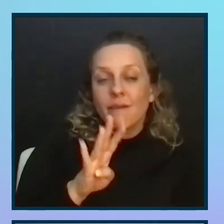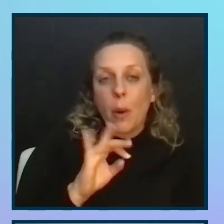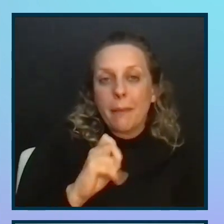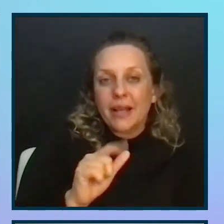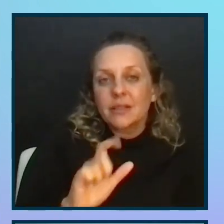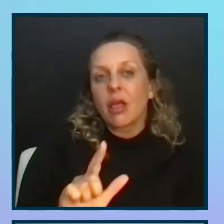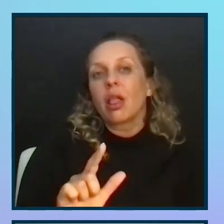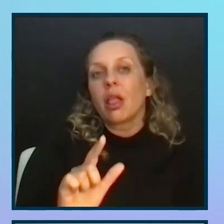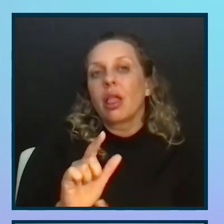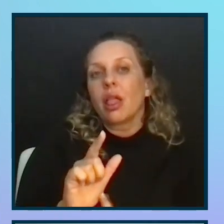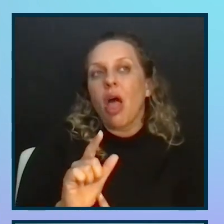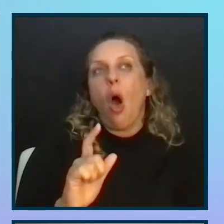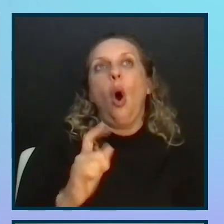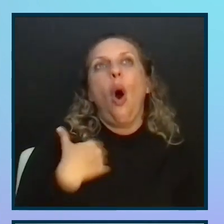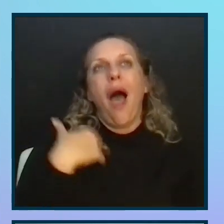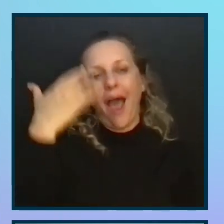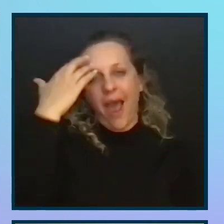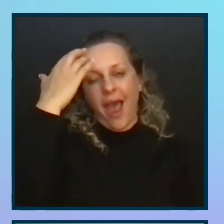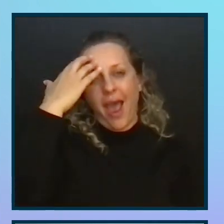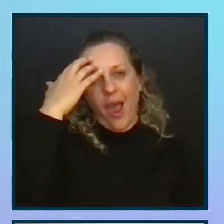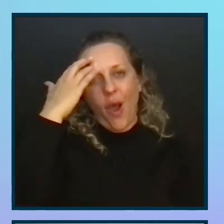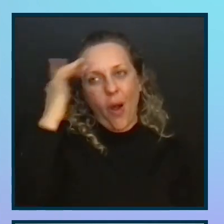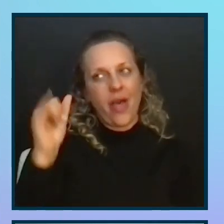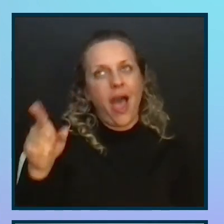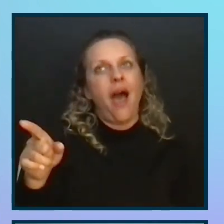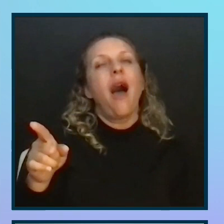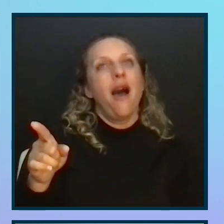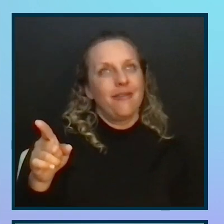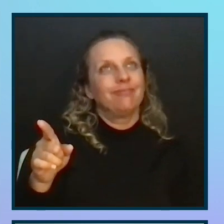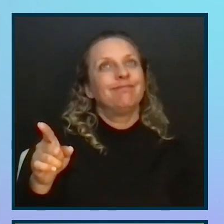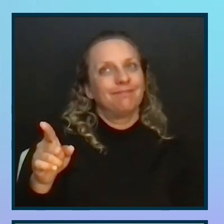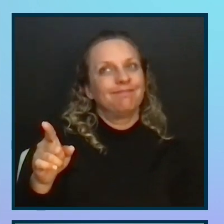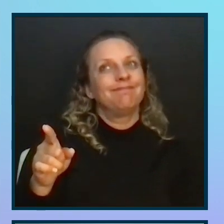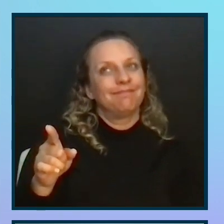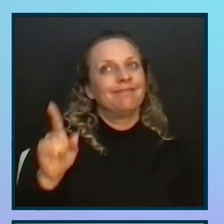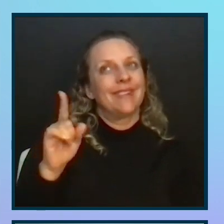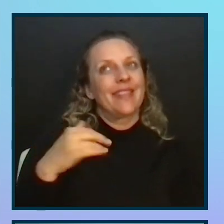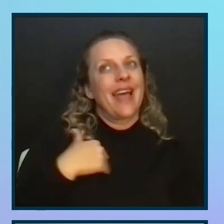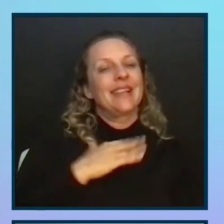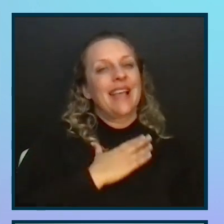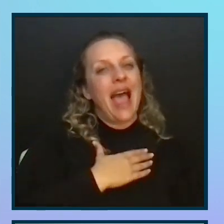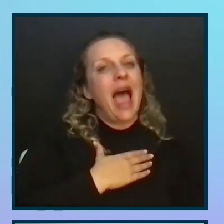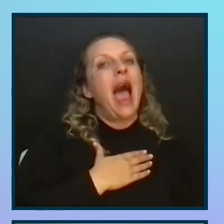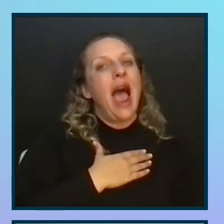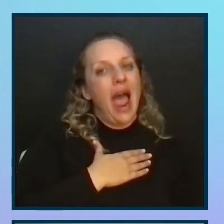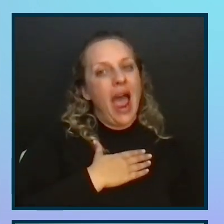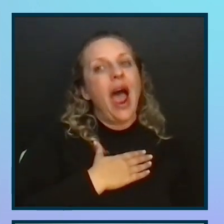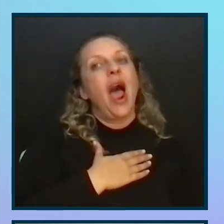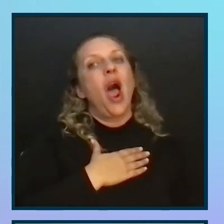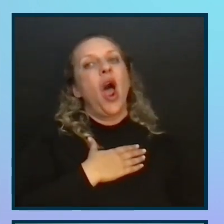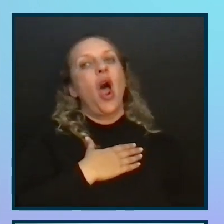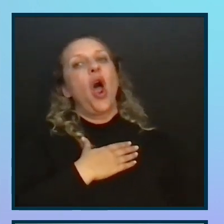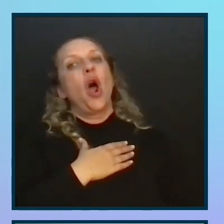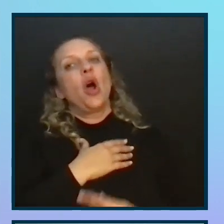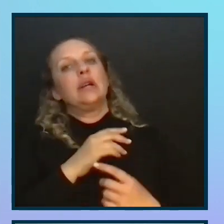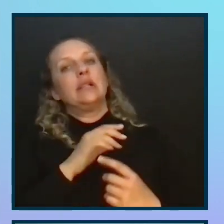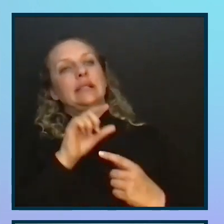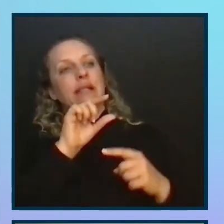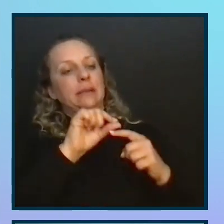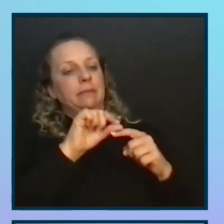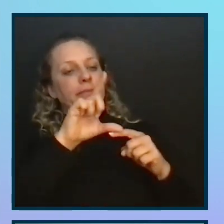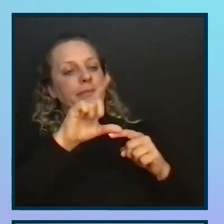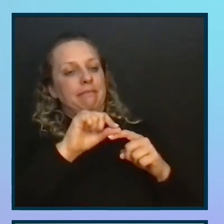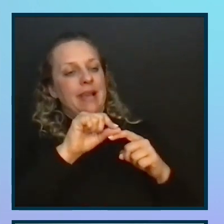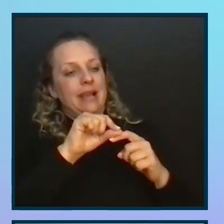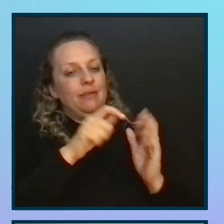bell for me, Aaron. 24 pixels happens to be our cauldron variable space large. So I think this